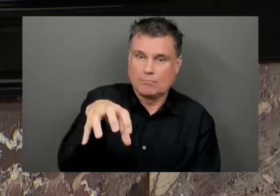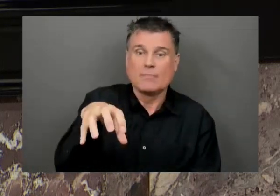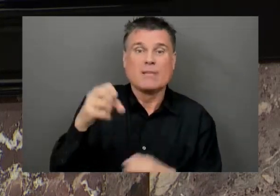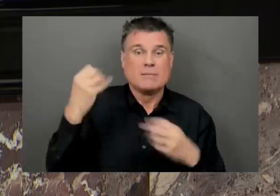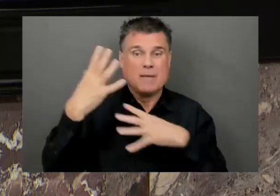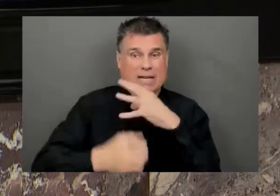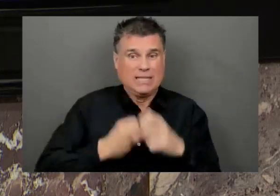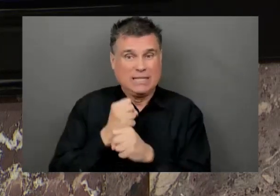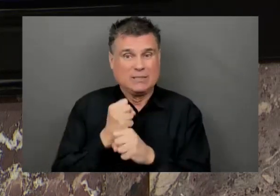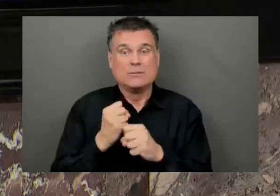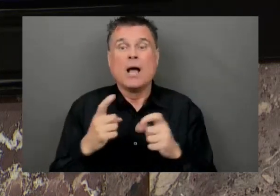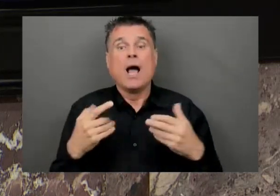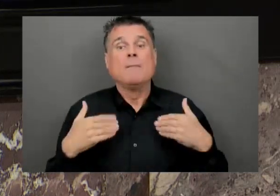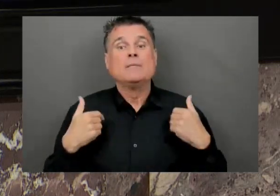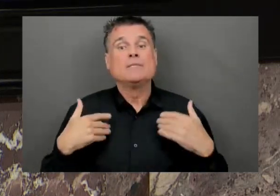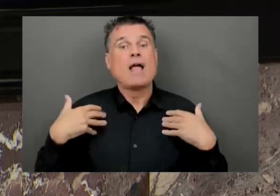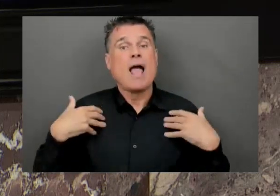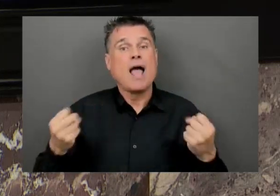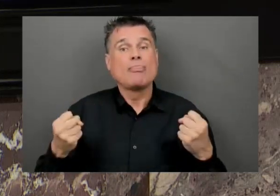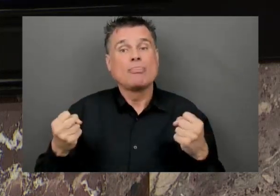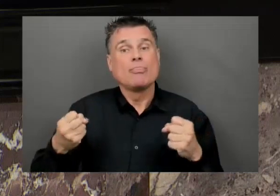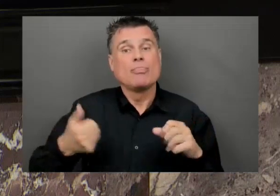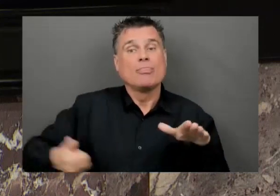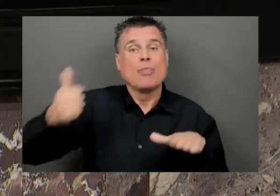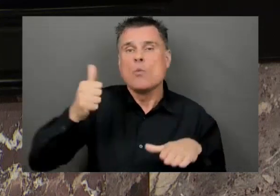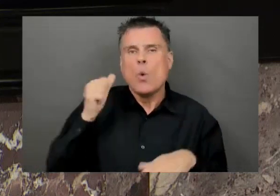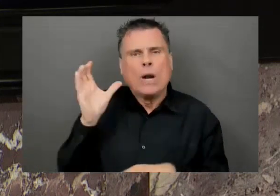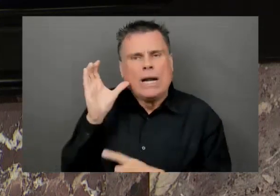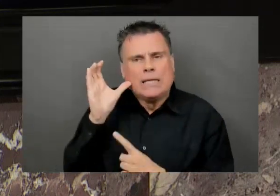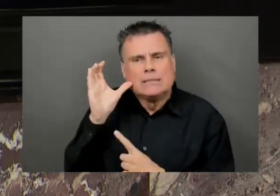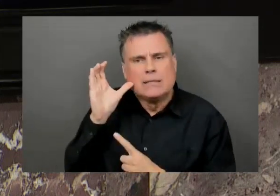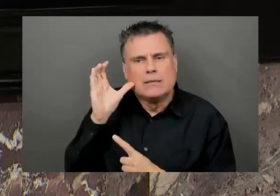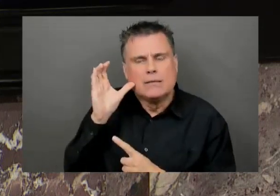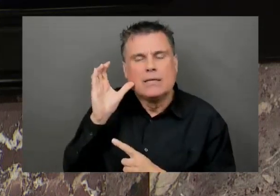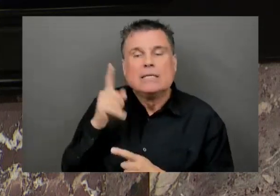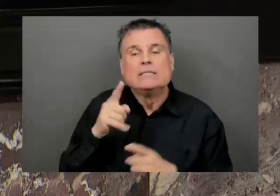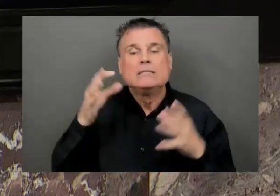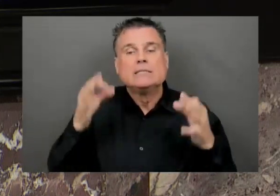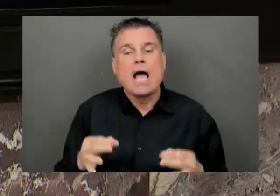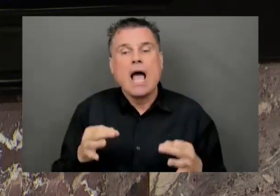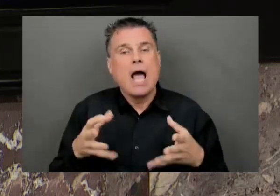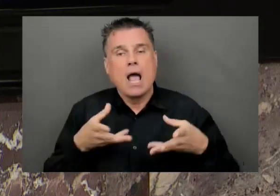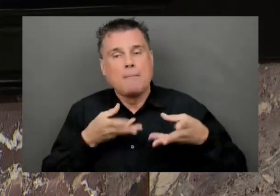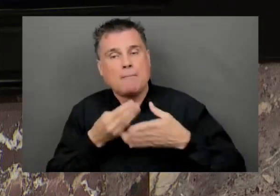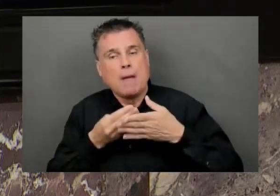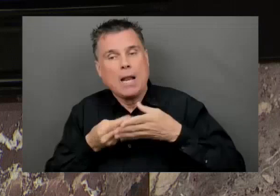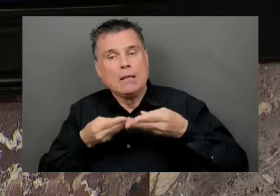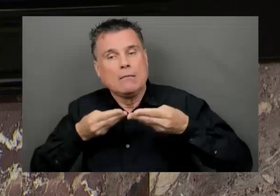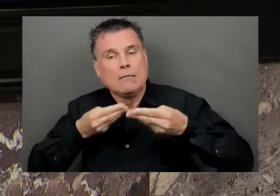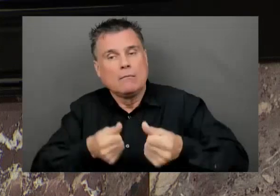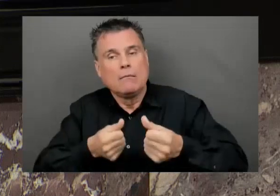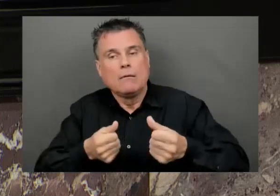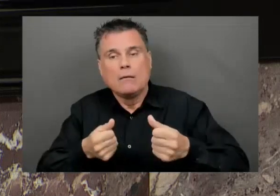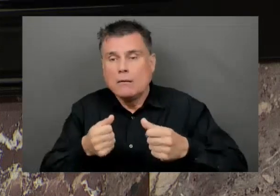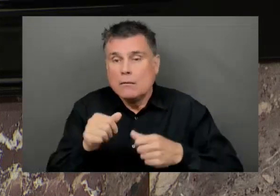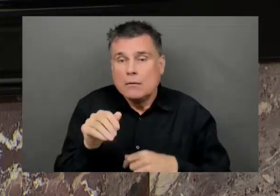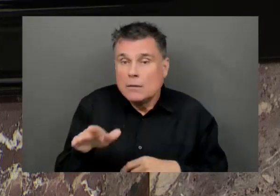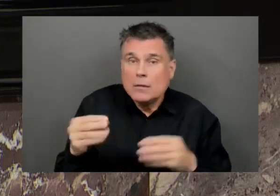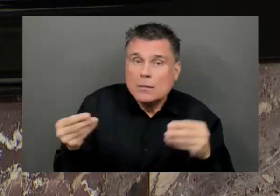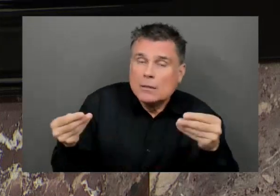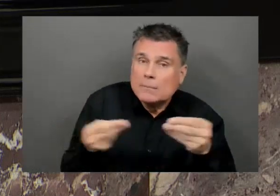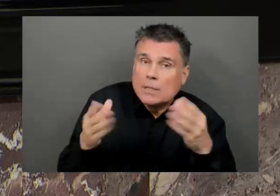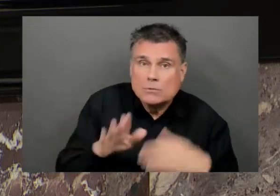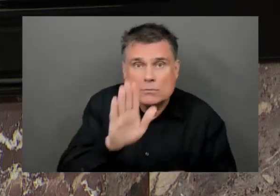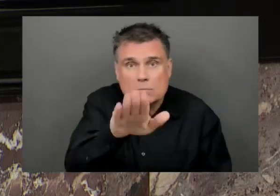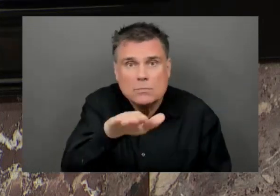$45 million over the next 4 years. Question, please. The Minister of Health and the NDP is planning on